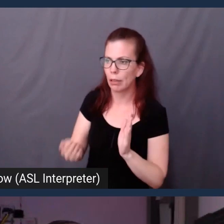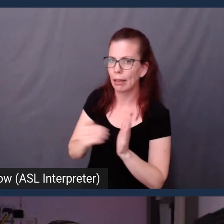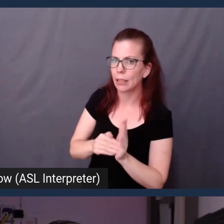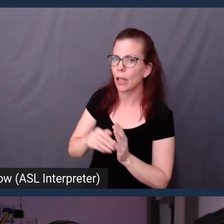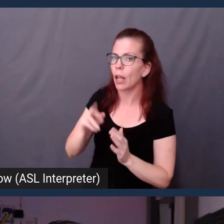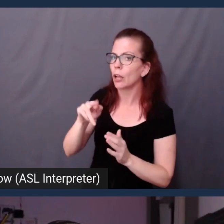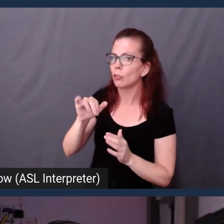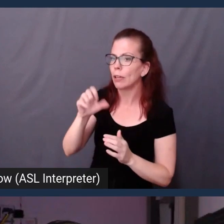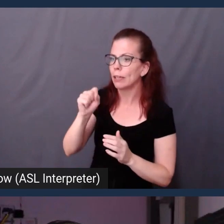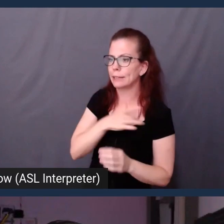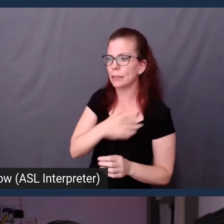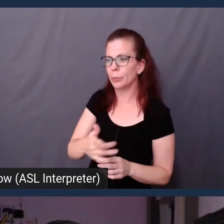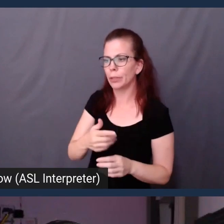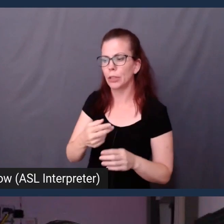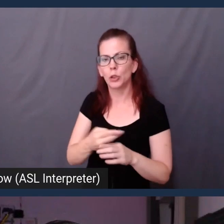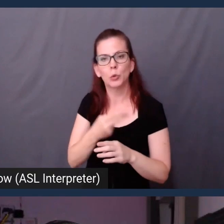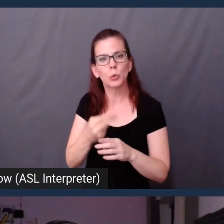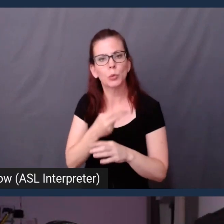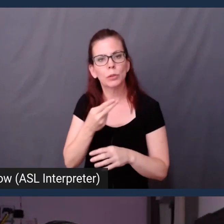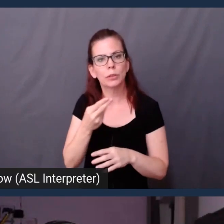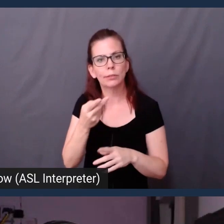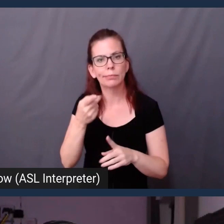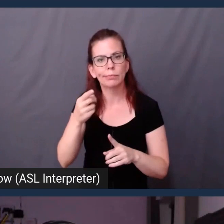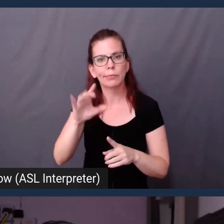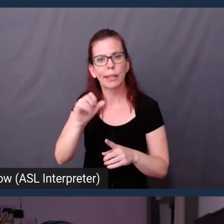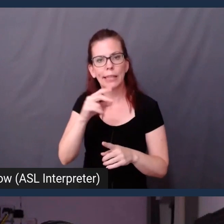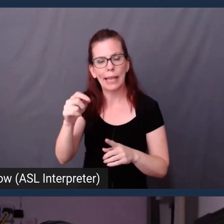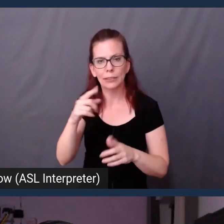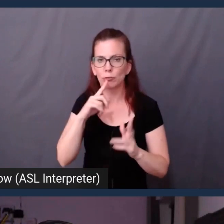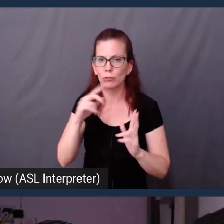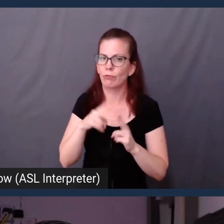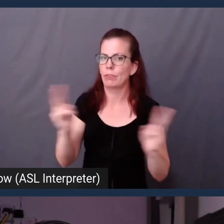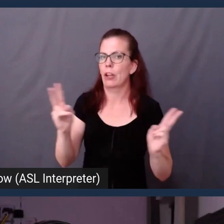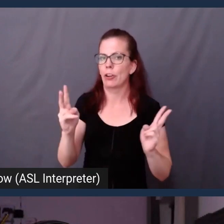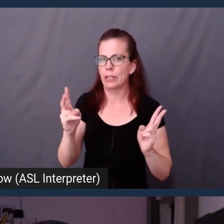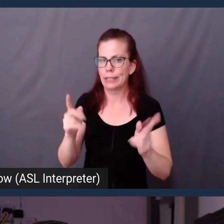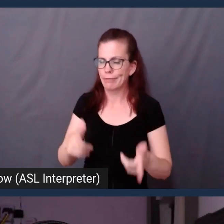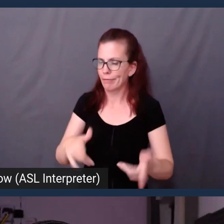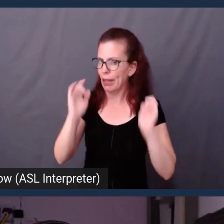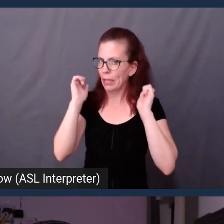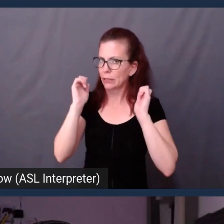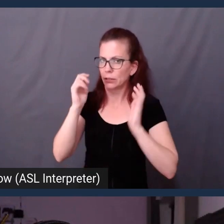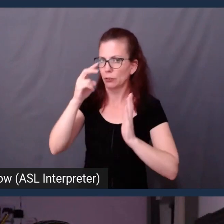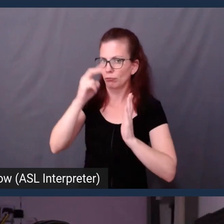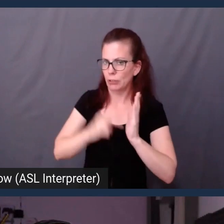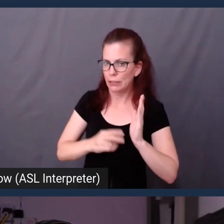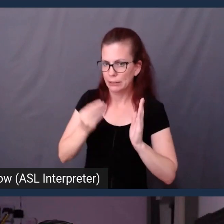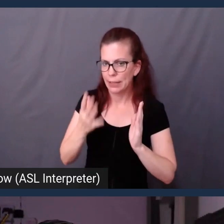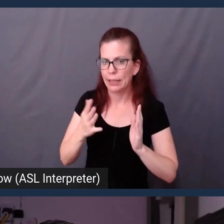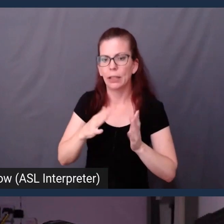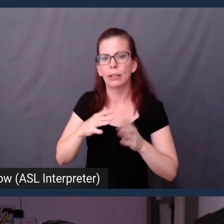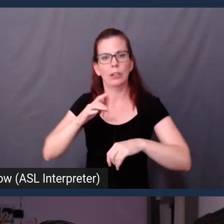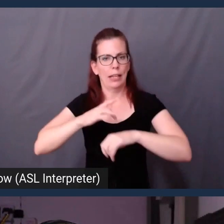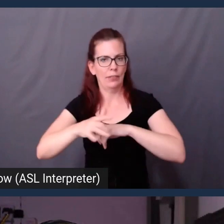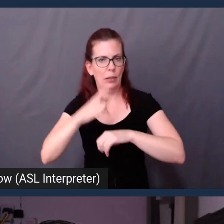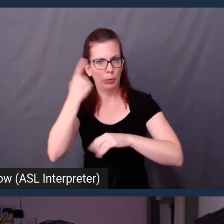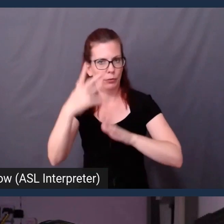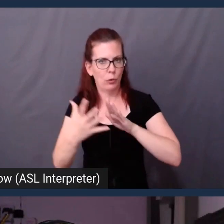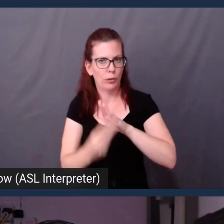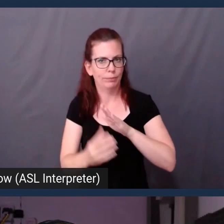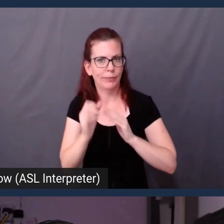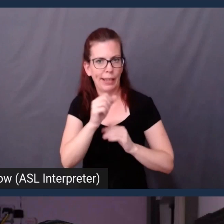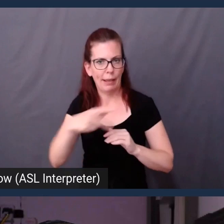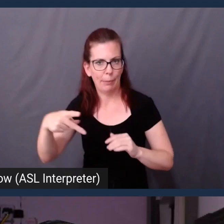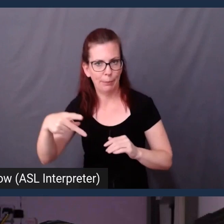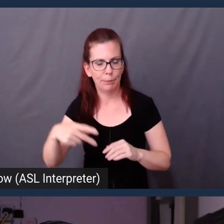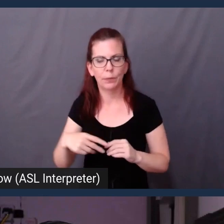typically used as a cache to very fast read data and make it available for applications. So increase the